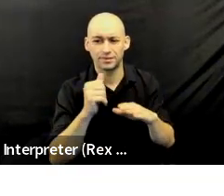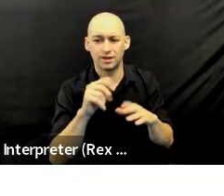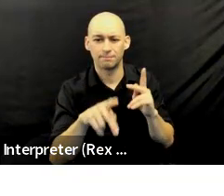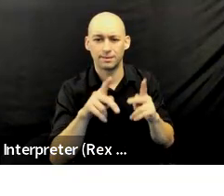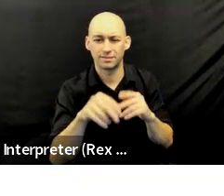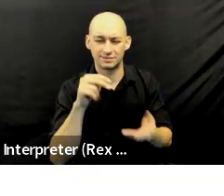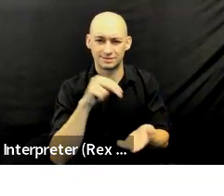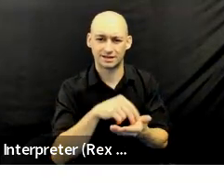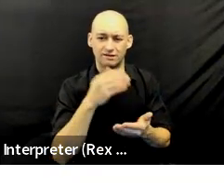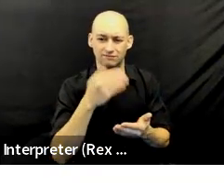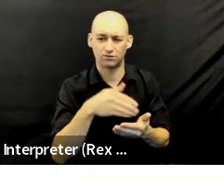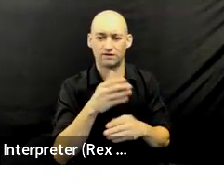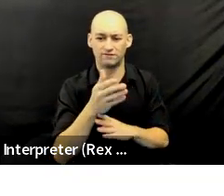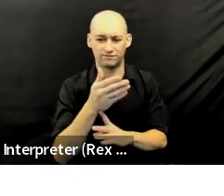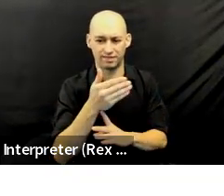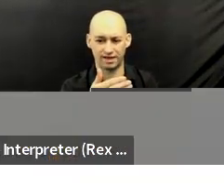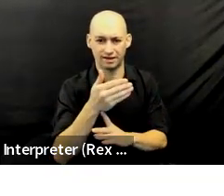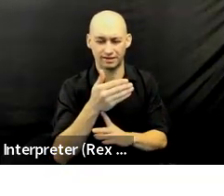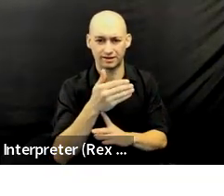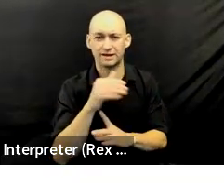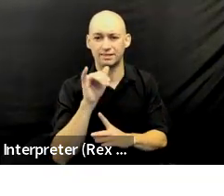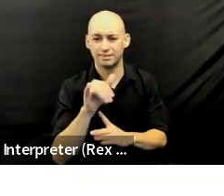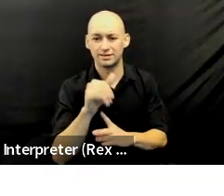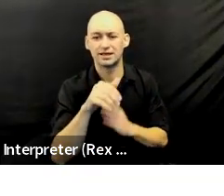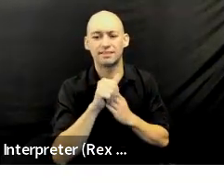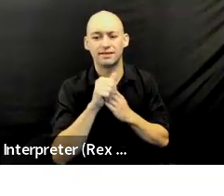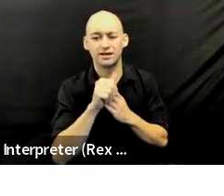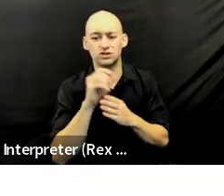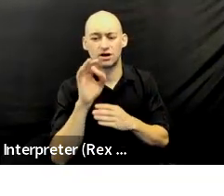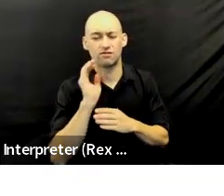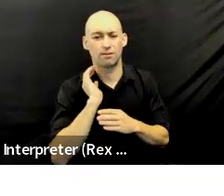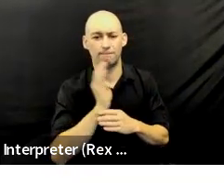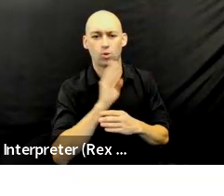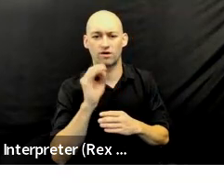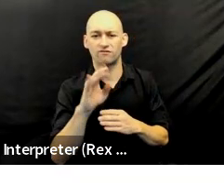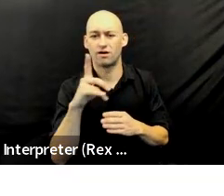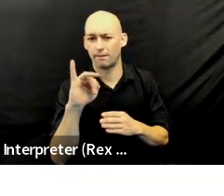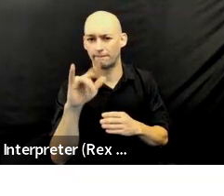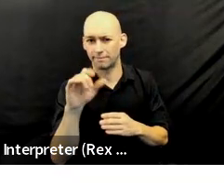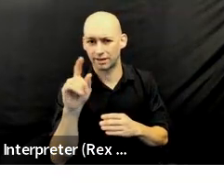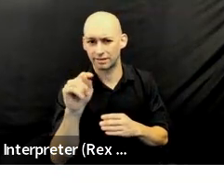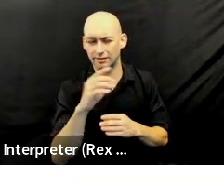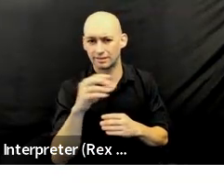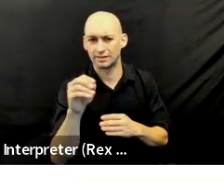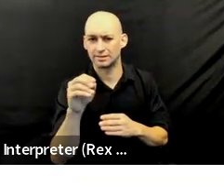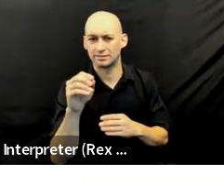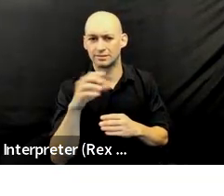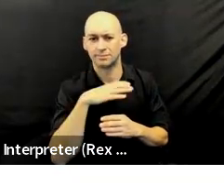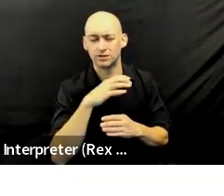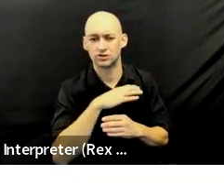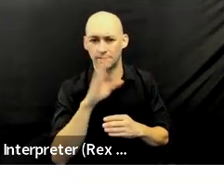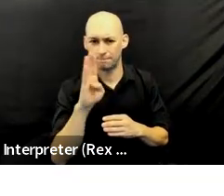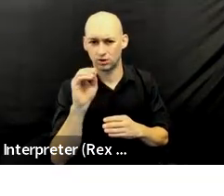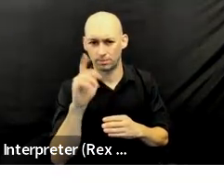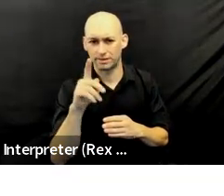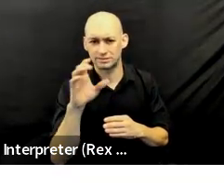front of a flag, those are leaders of the Board of Pilot and Commissioners, the